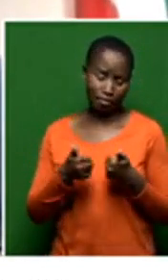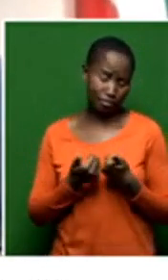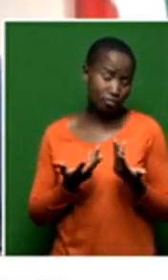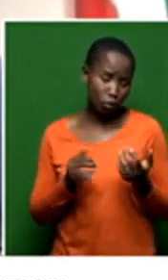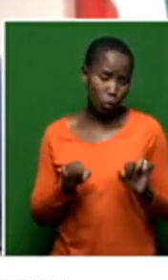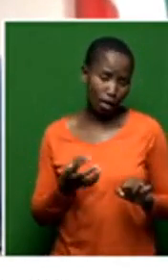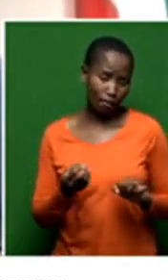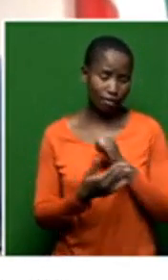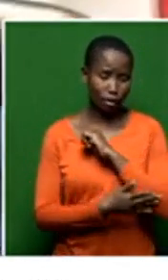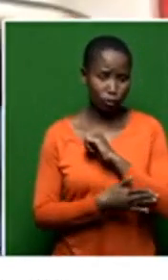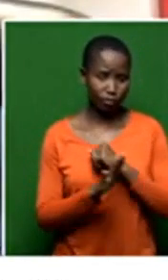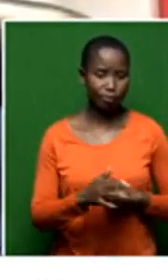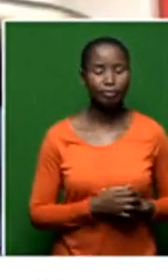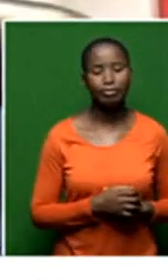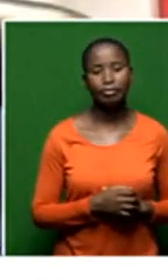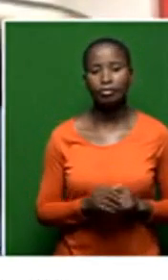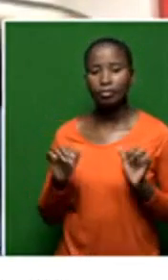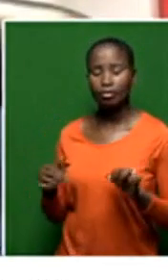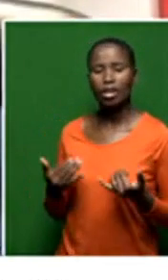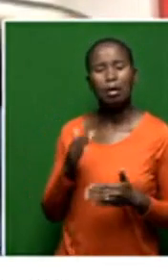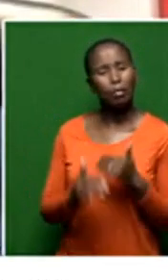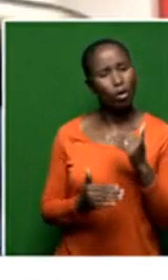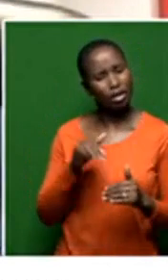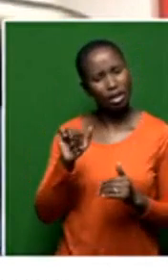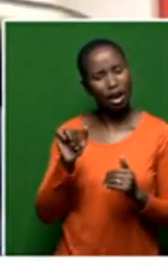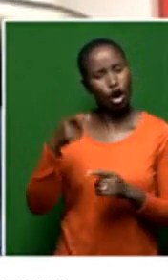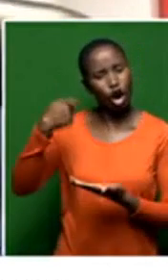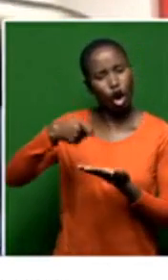country. And just finally, the process of the auction